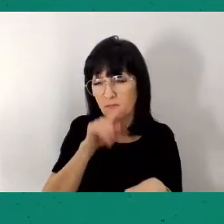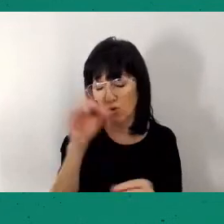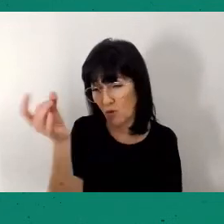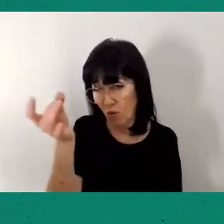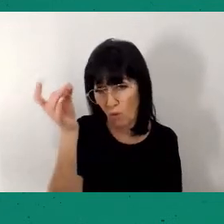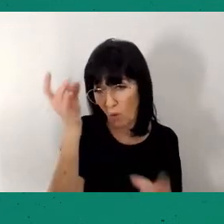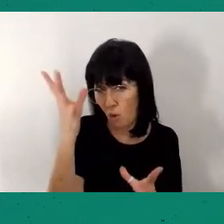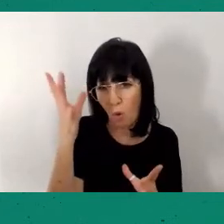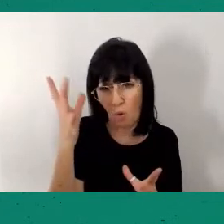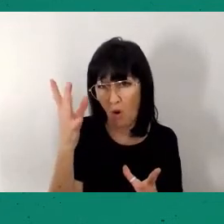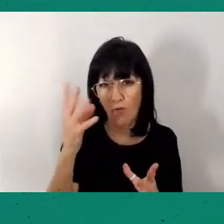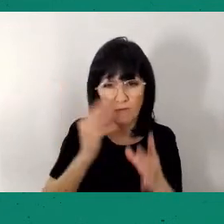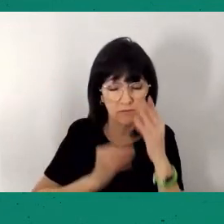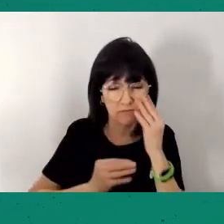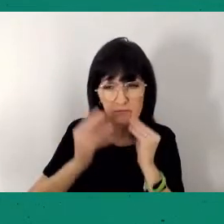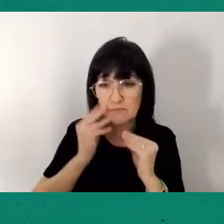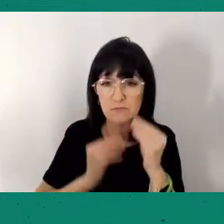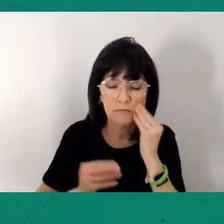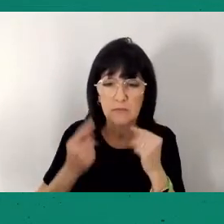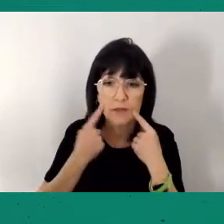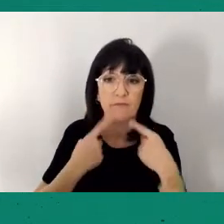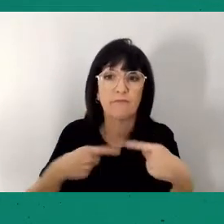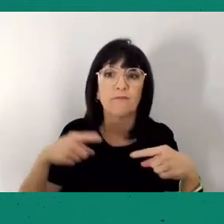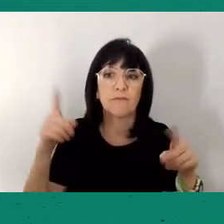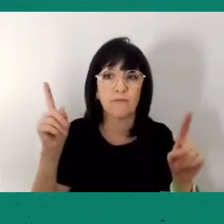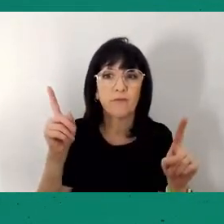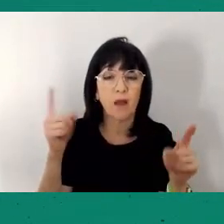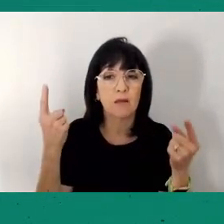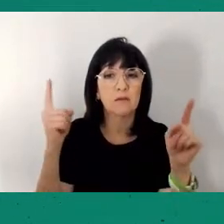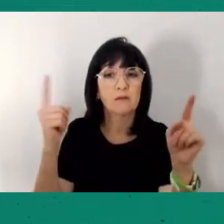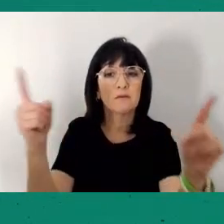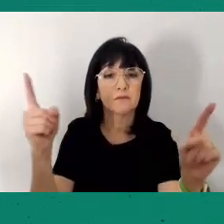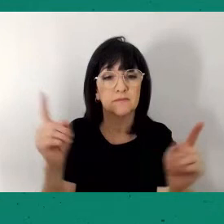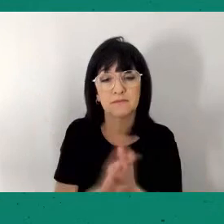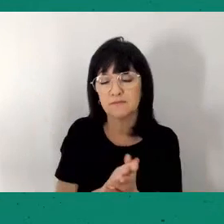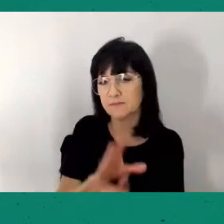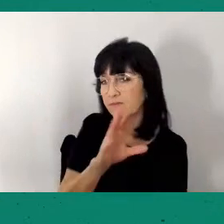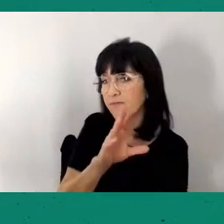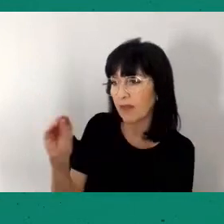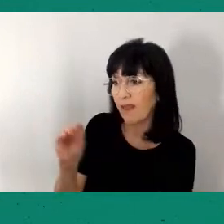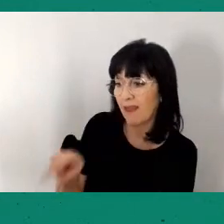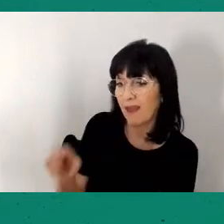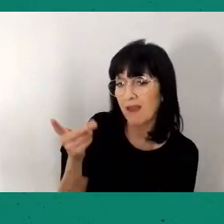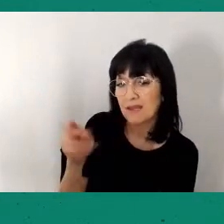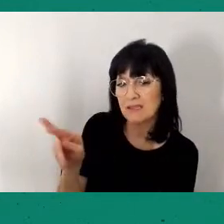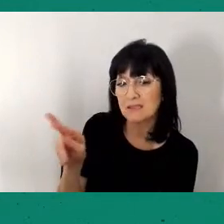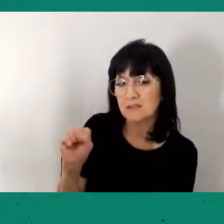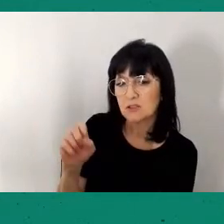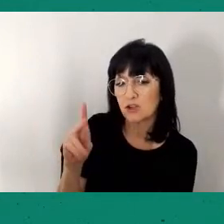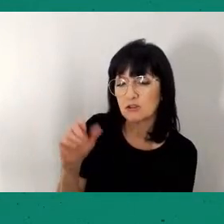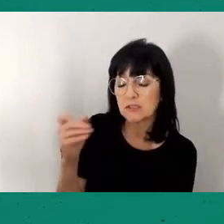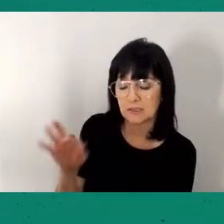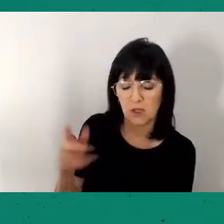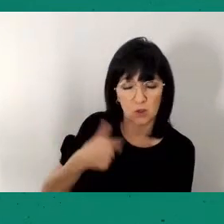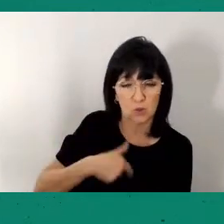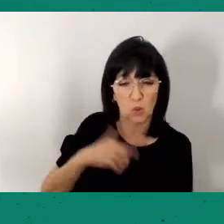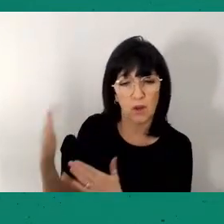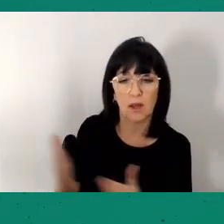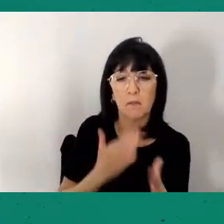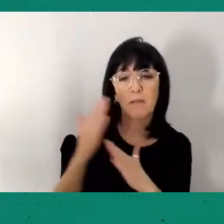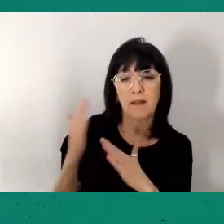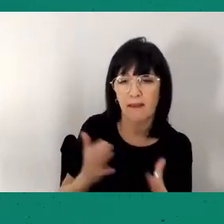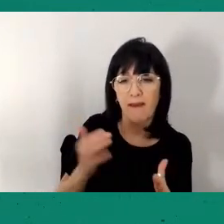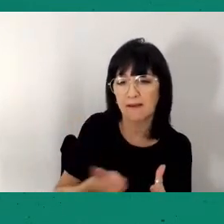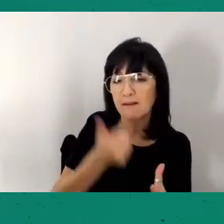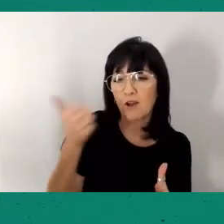that I got out there. And as Dr. Skelcher said, we are planning on having another forum on just that